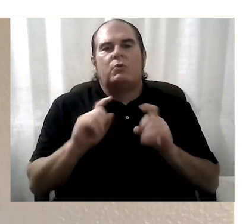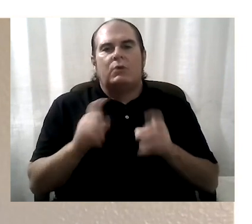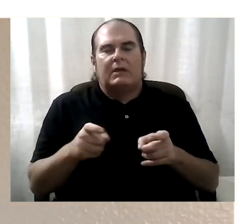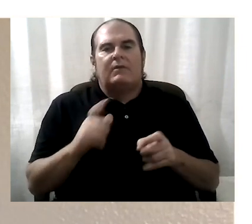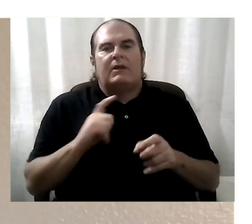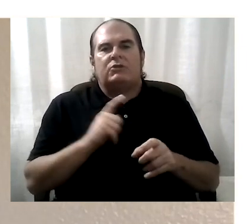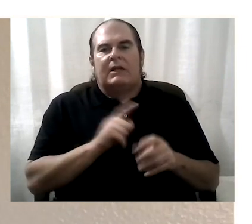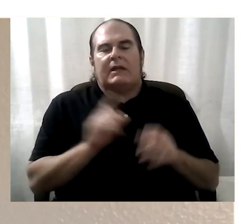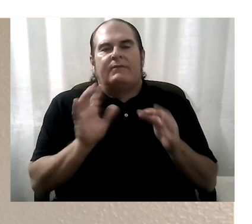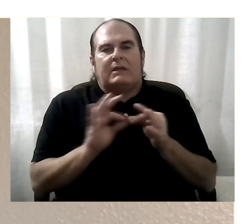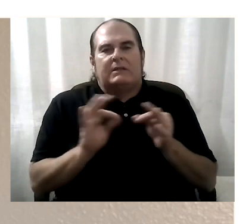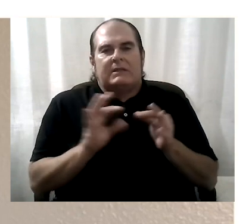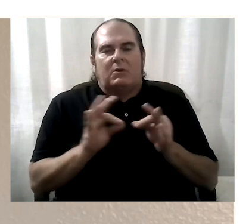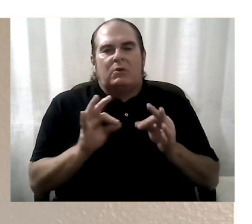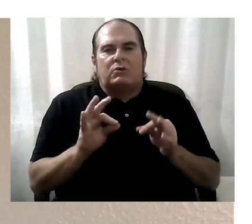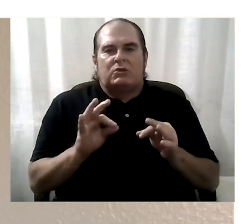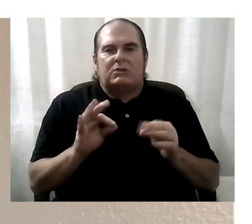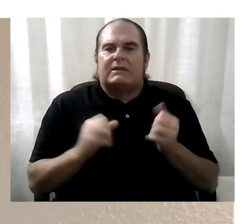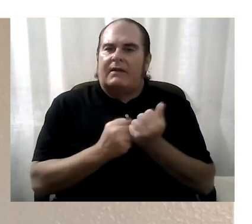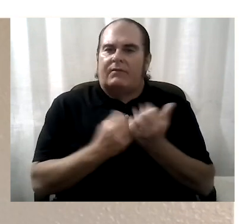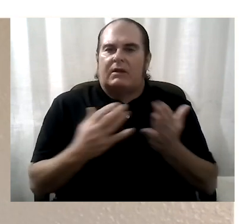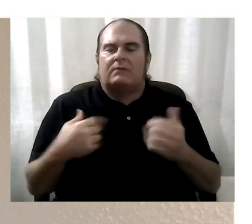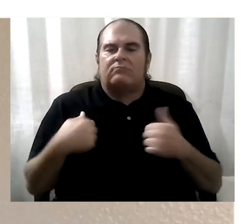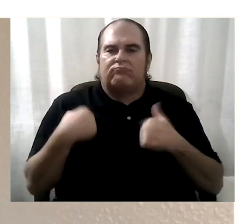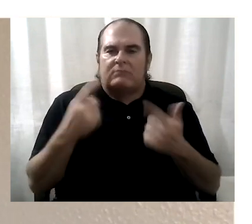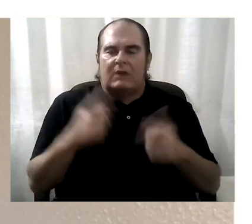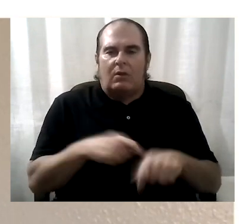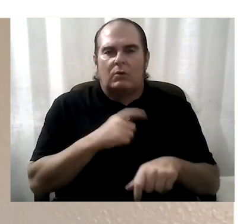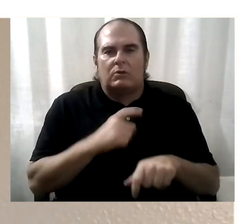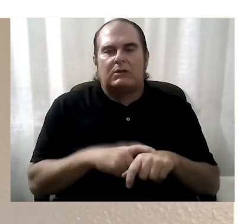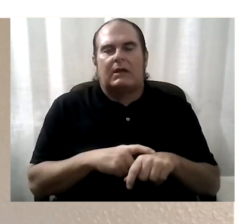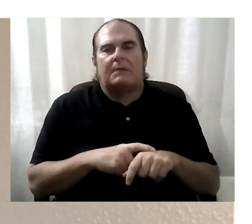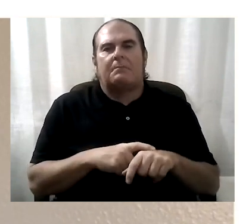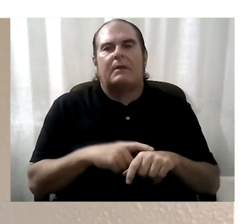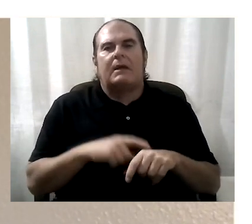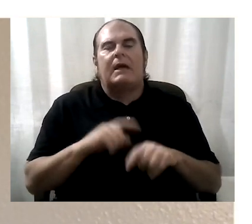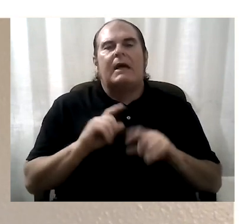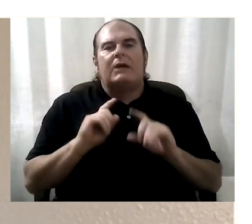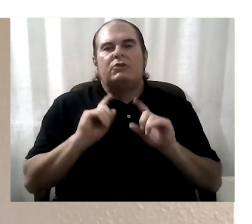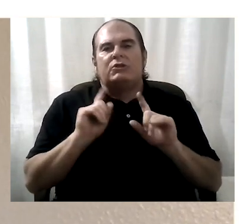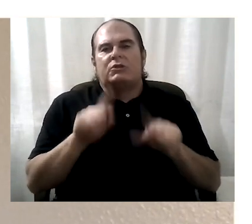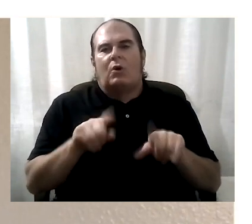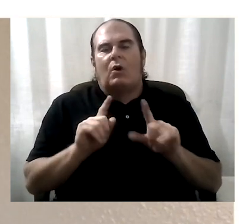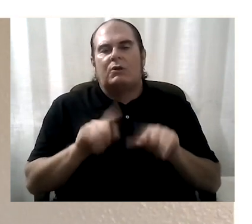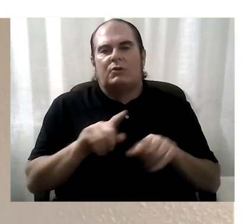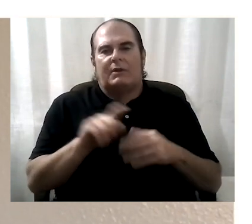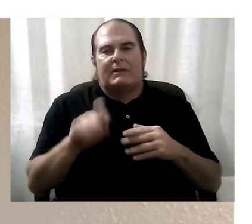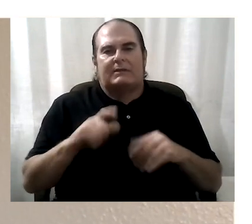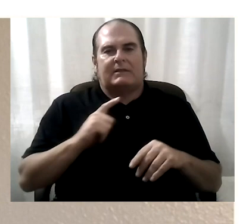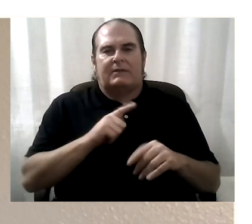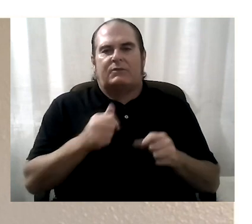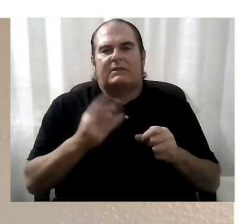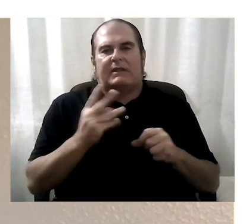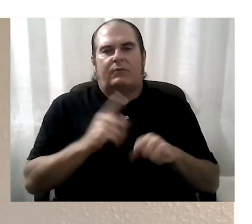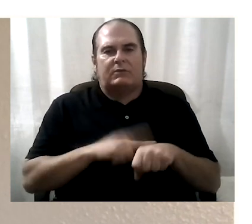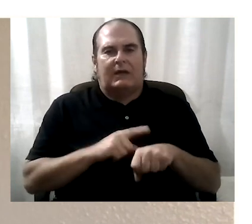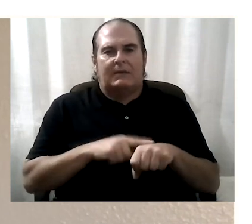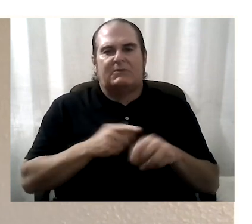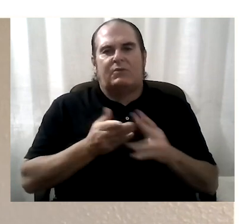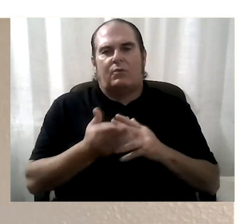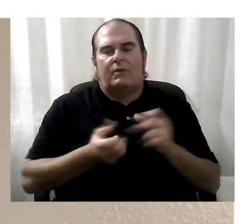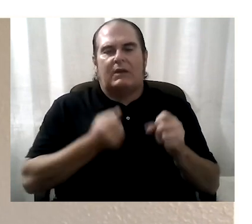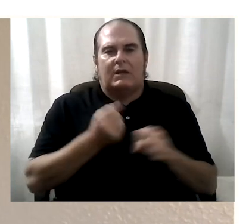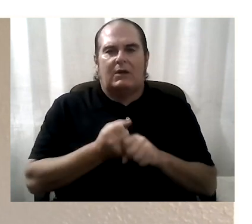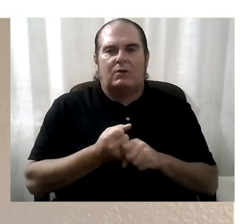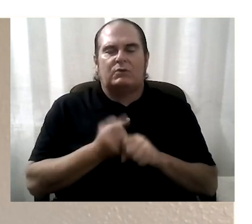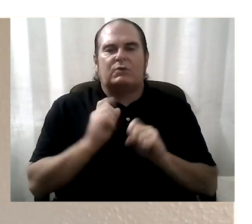testimony. She's a longtime advocate and has given invited testimony to the Texas legislature several times throughout the years. And so up